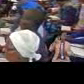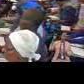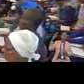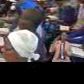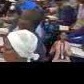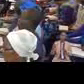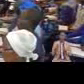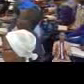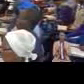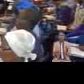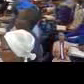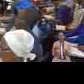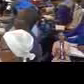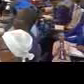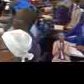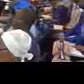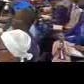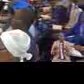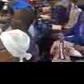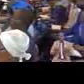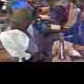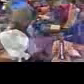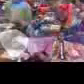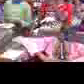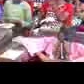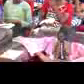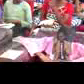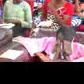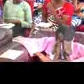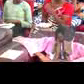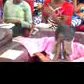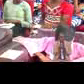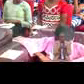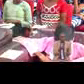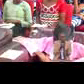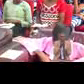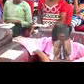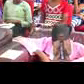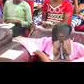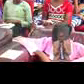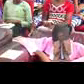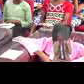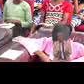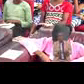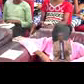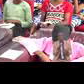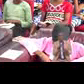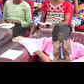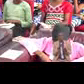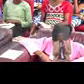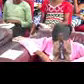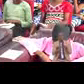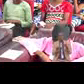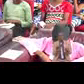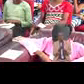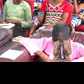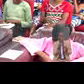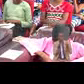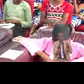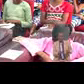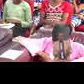do it in a godly manner. And if you were looking for something to rebuke, is such a son of God, is such a daughter